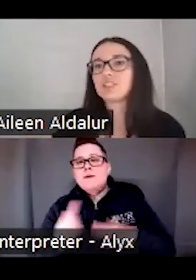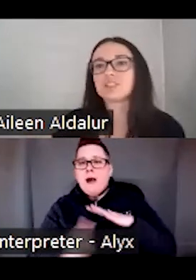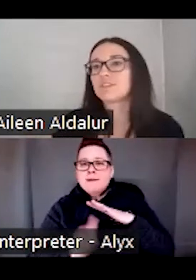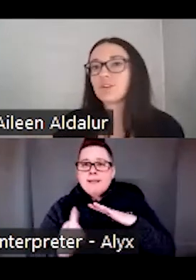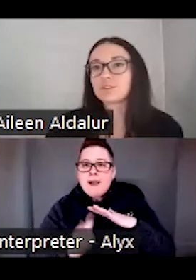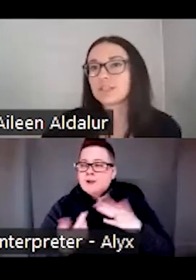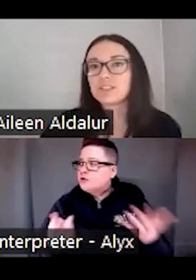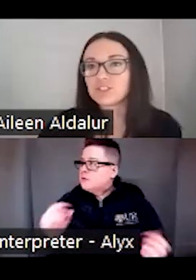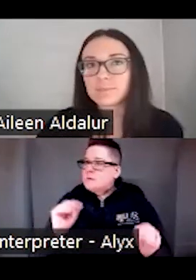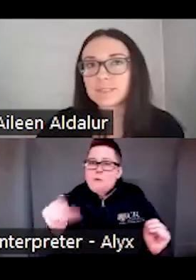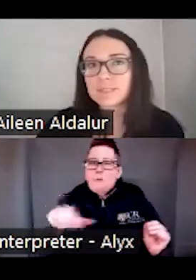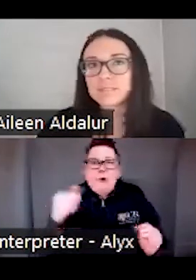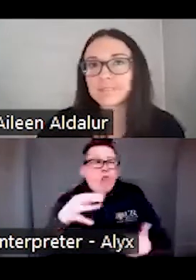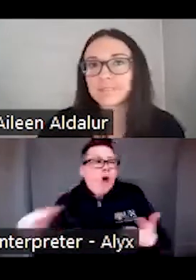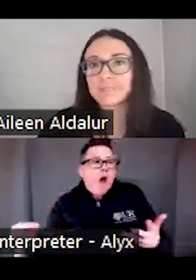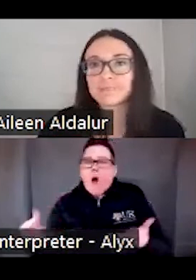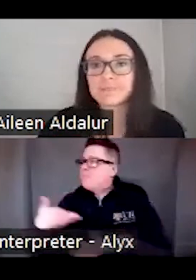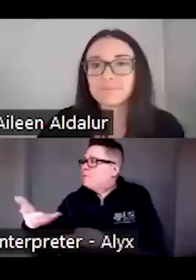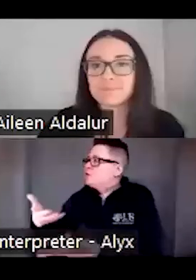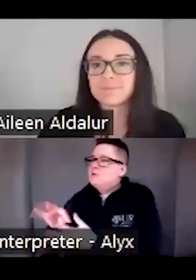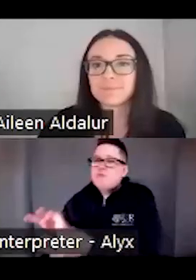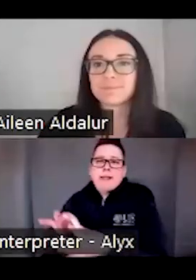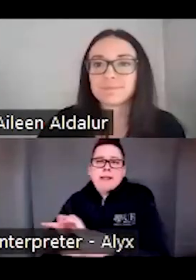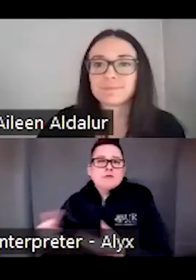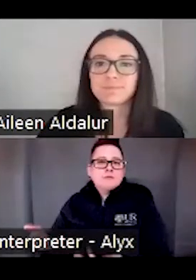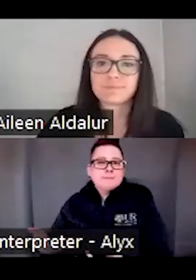other options for close relationships.